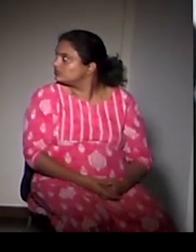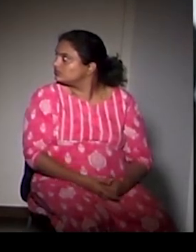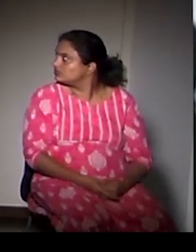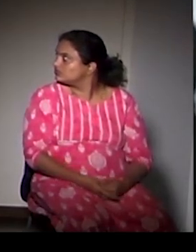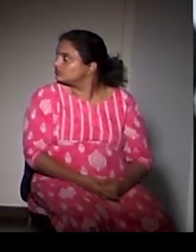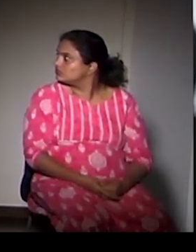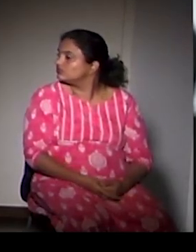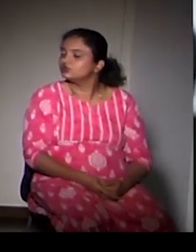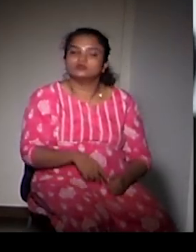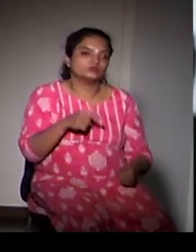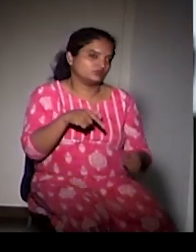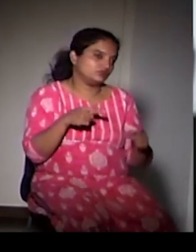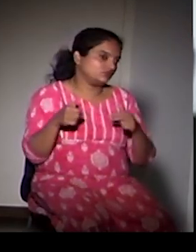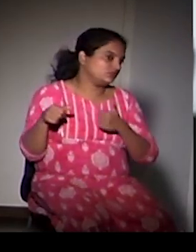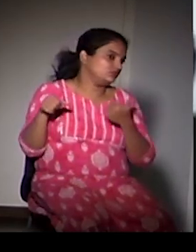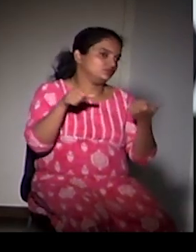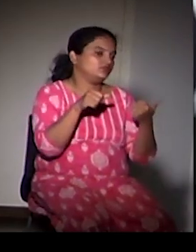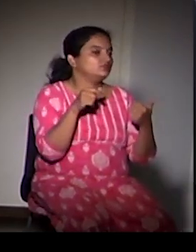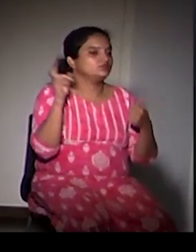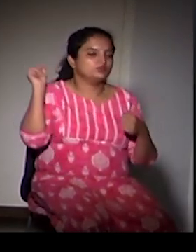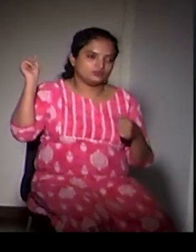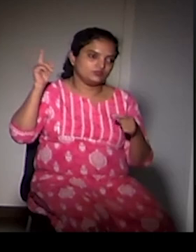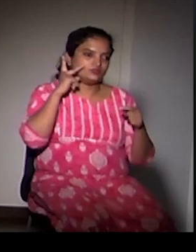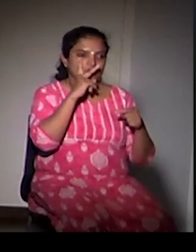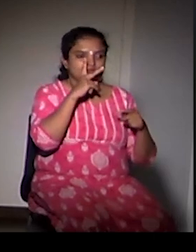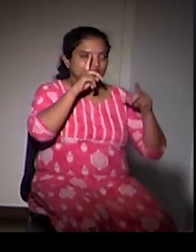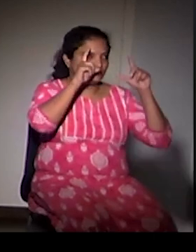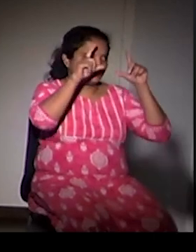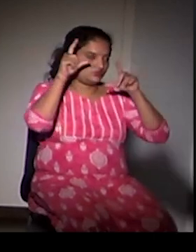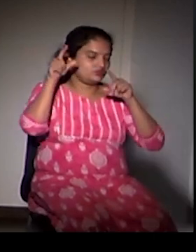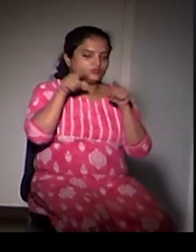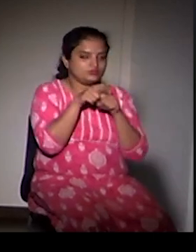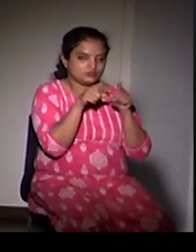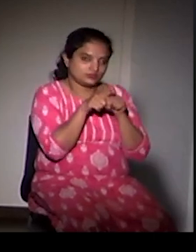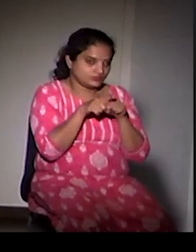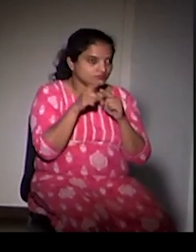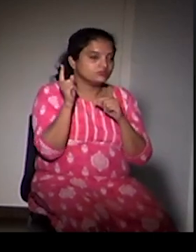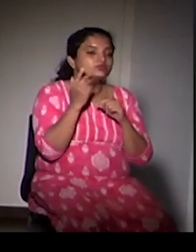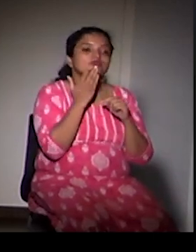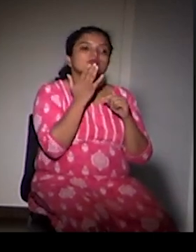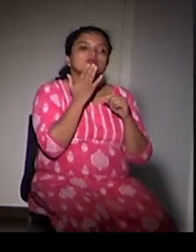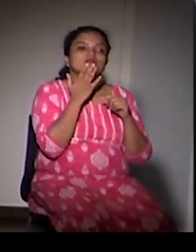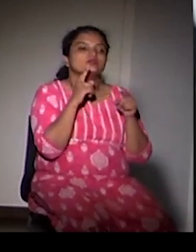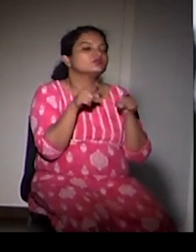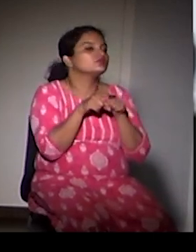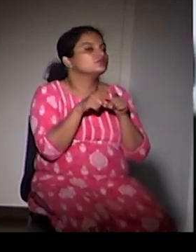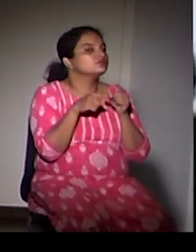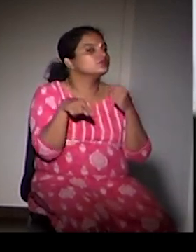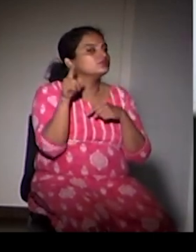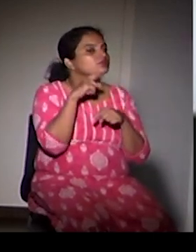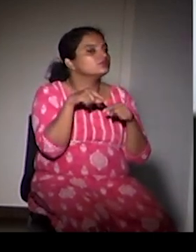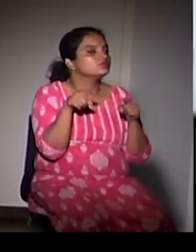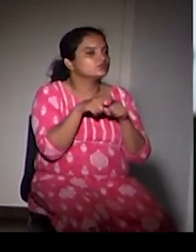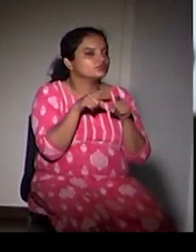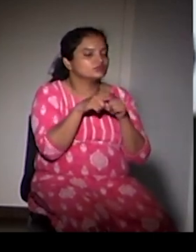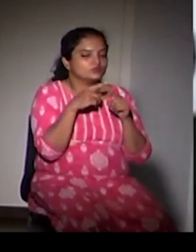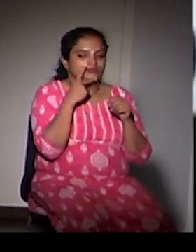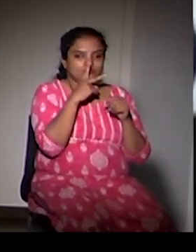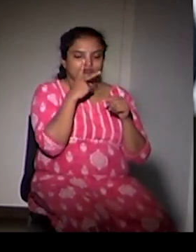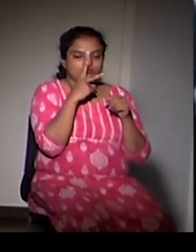Going back to Bidar, you can see another bold colour statement on the outside of a